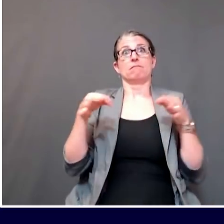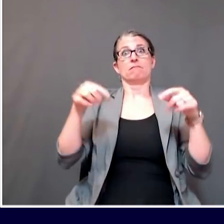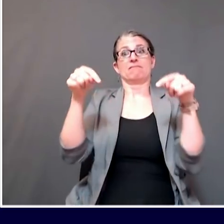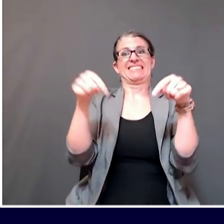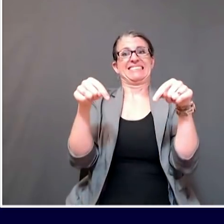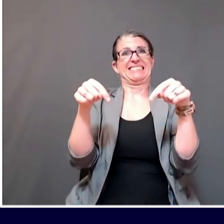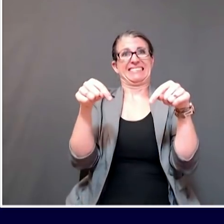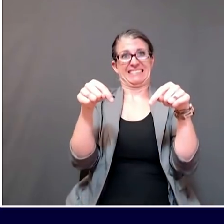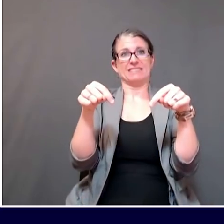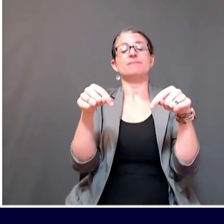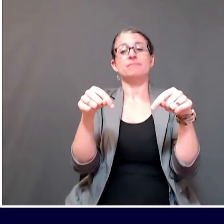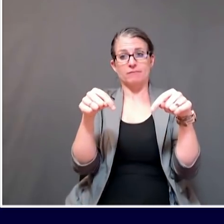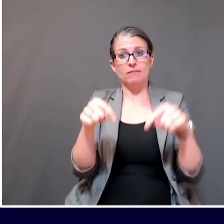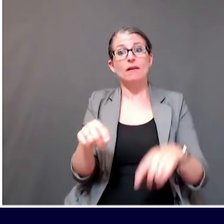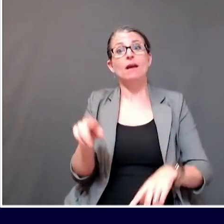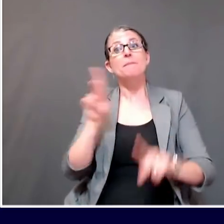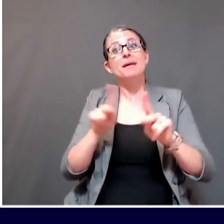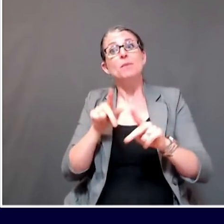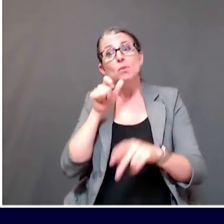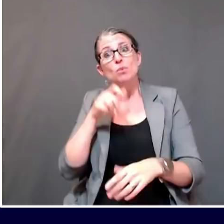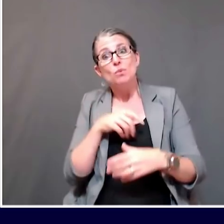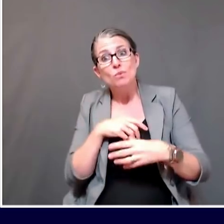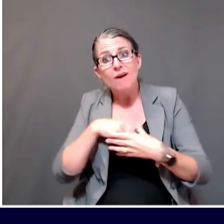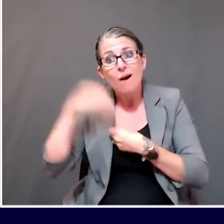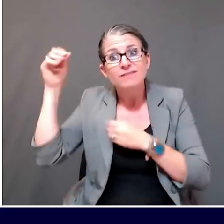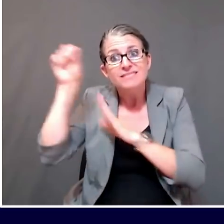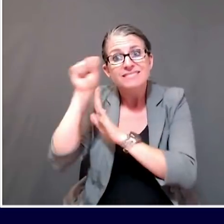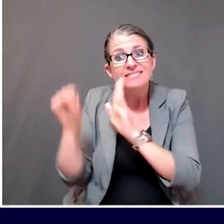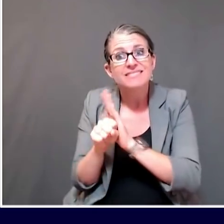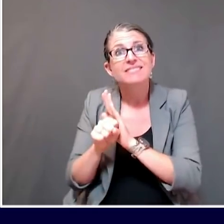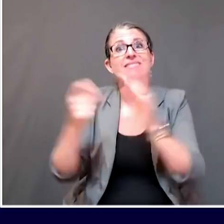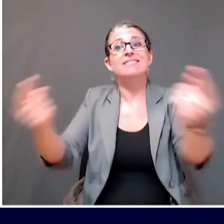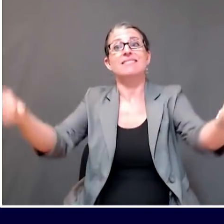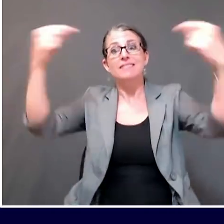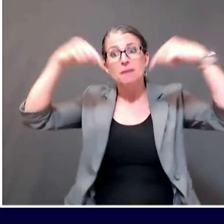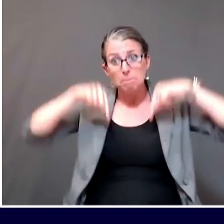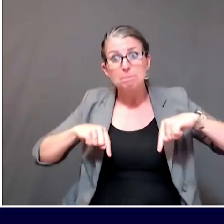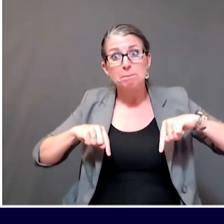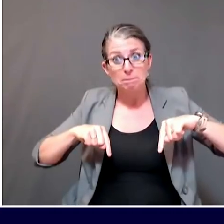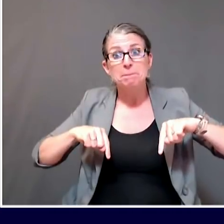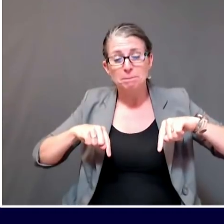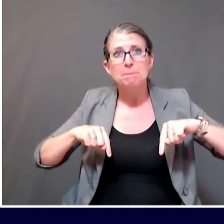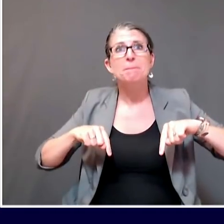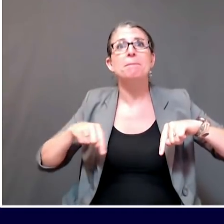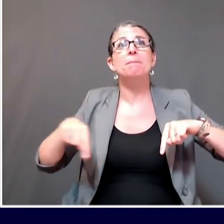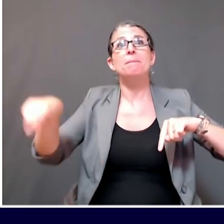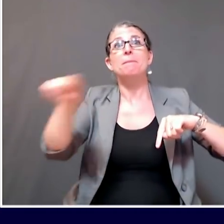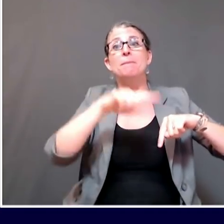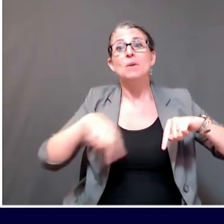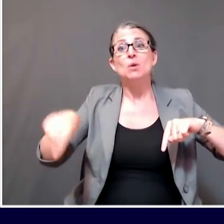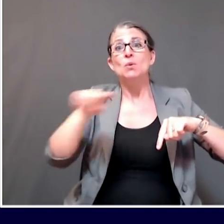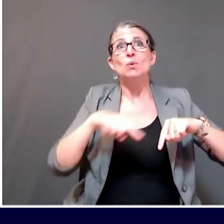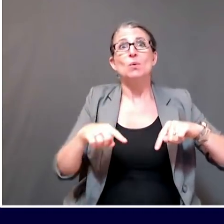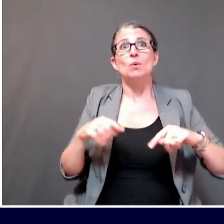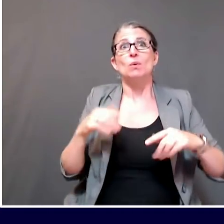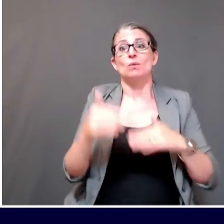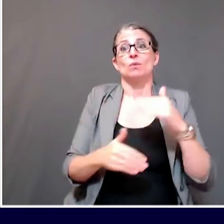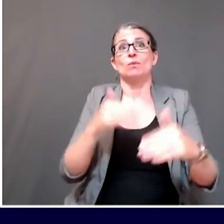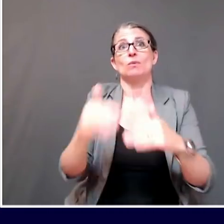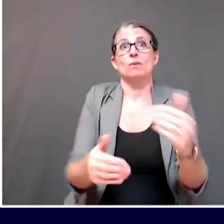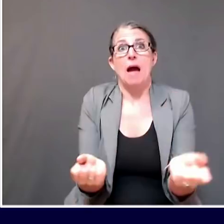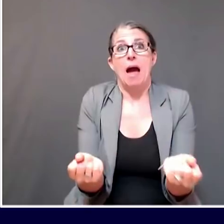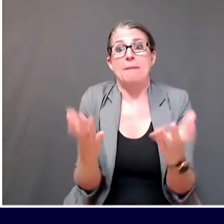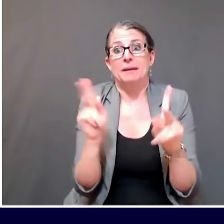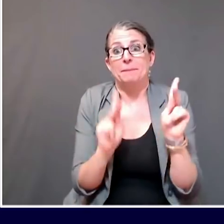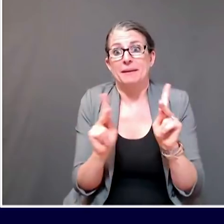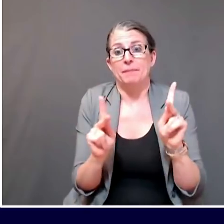has followed up on 120 individual cases that, following investigation, were